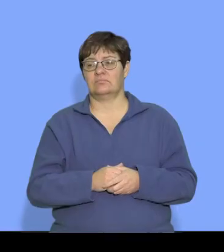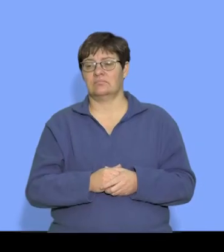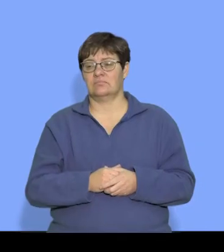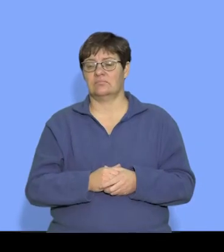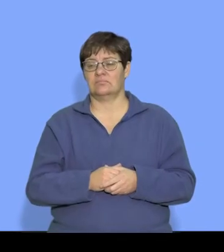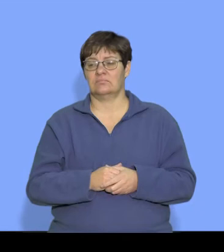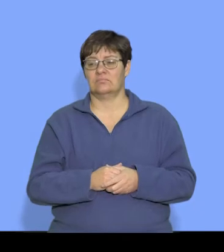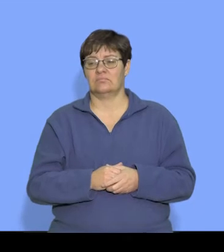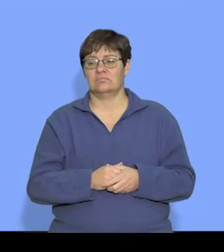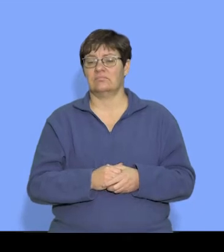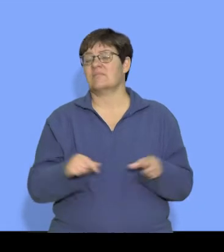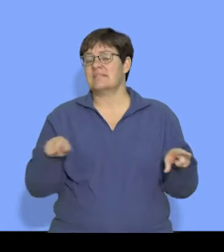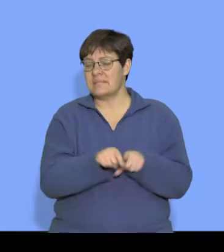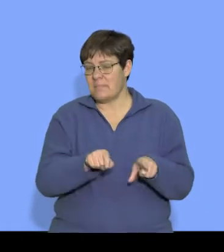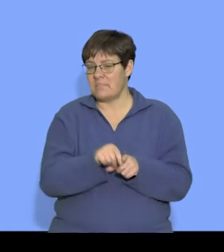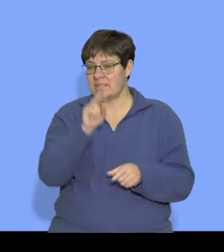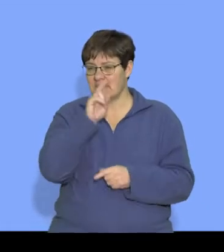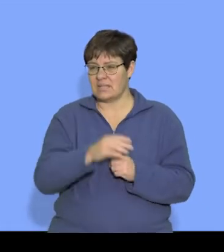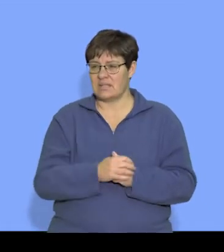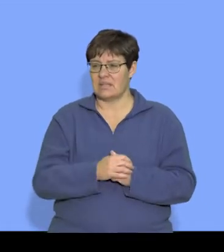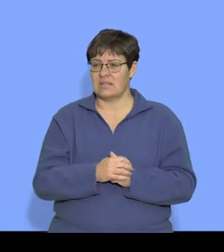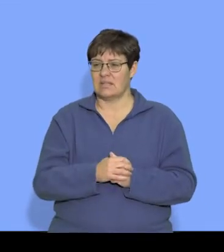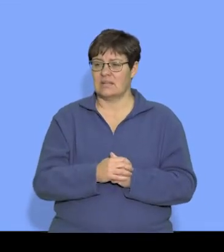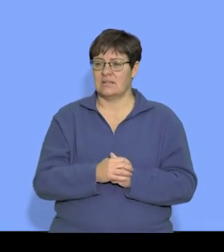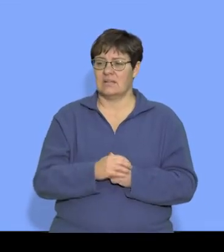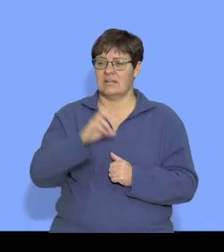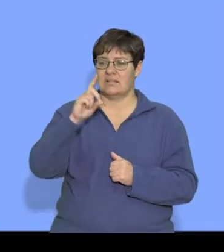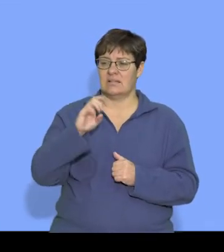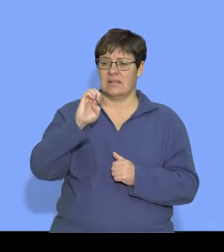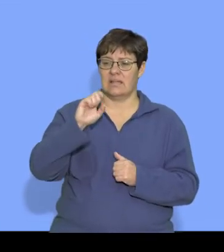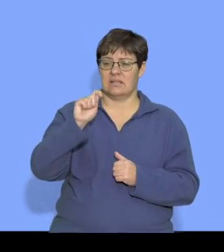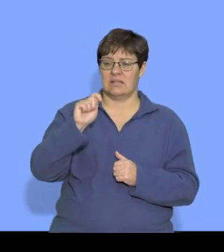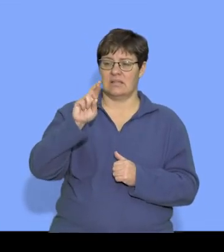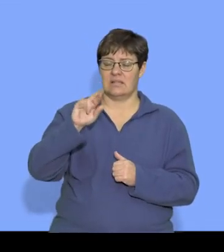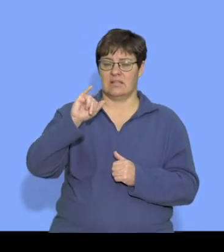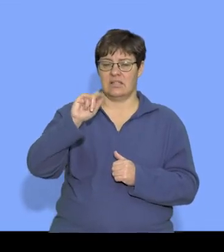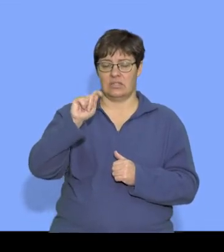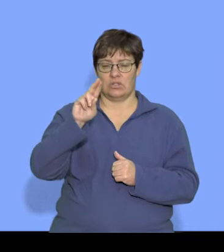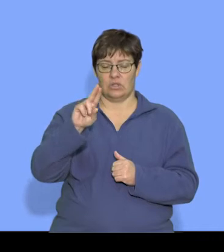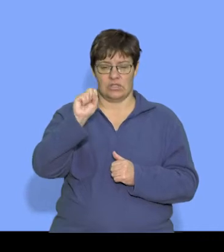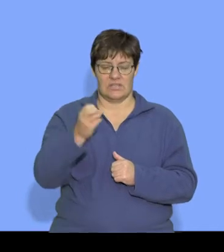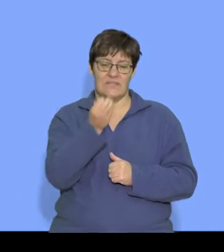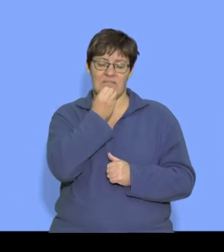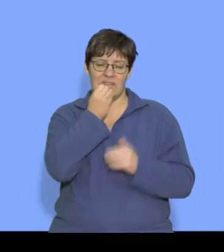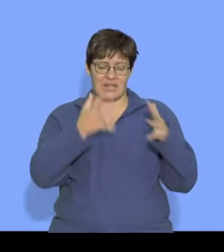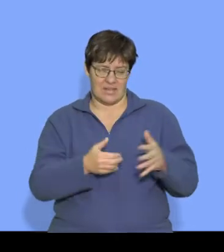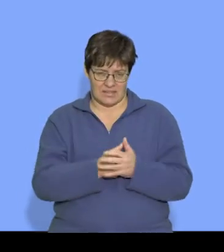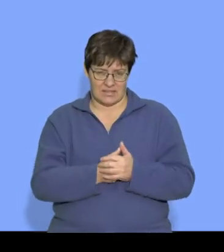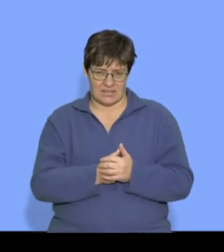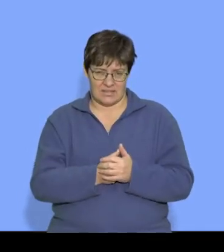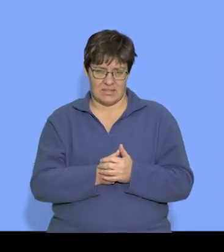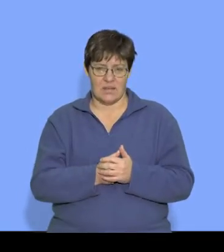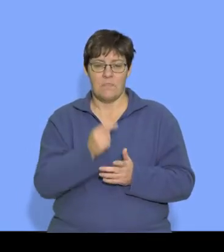are filter feeders. We also see detritus feeders, and these obtain nutrients from